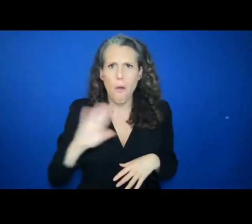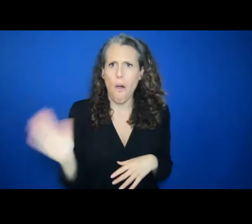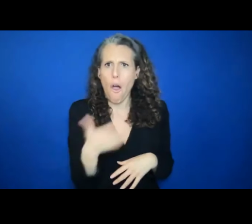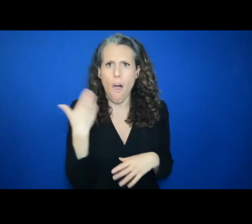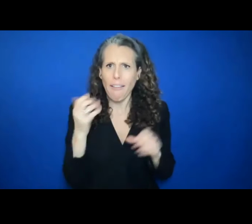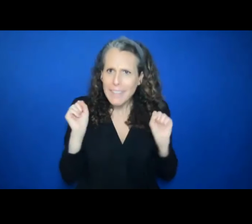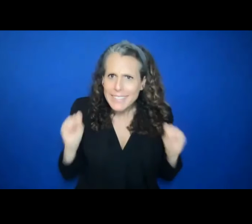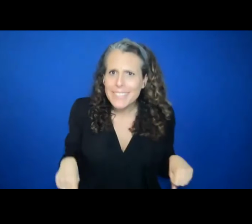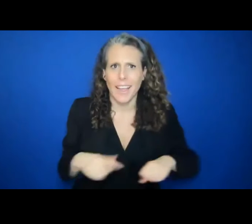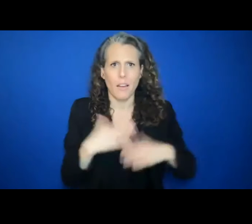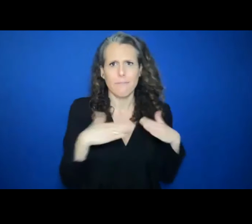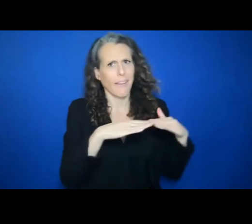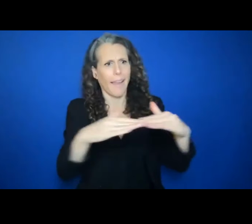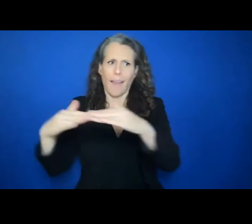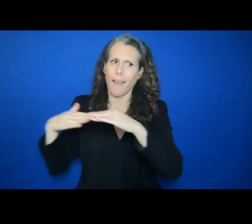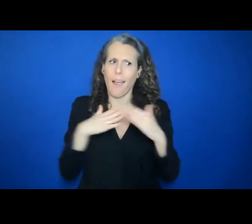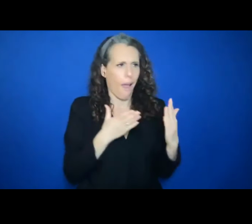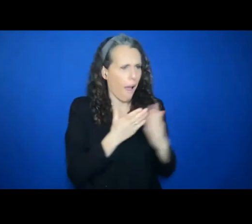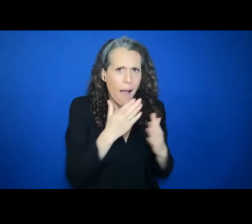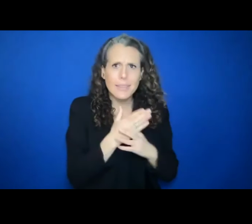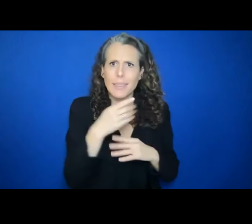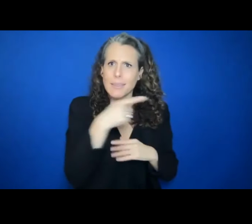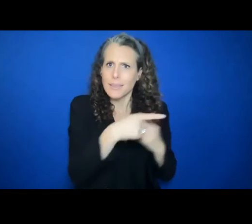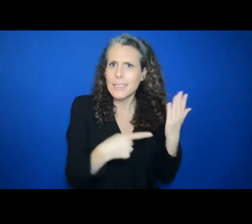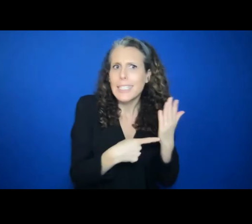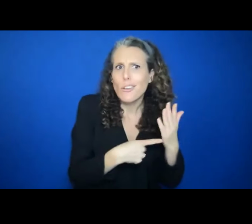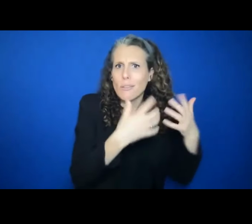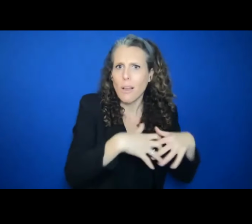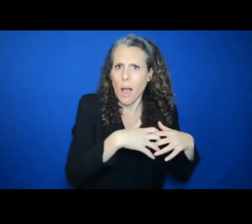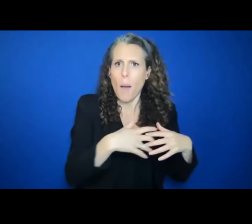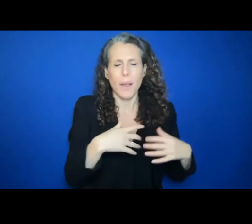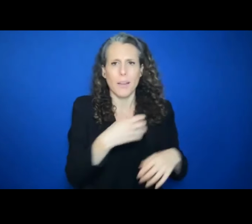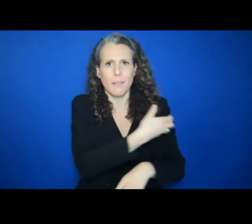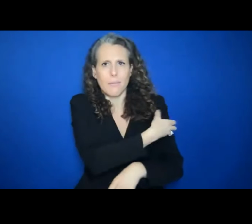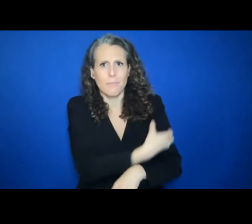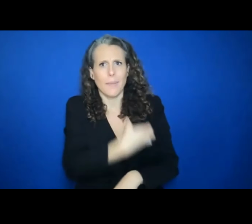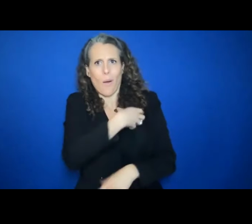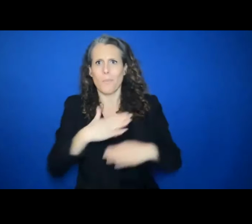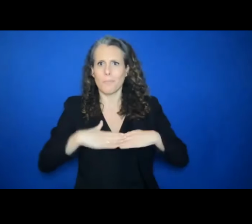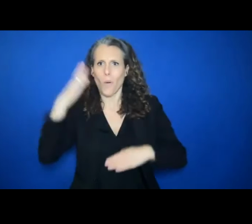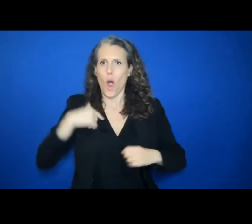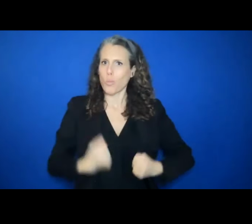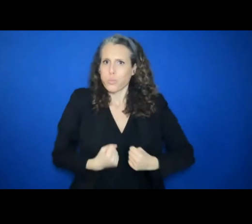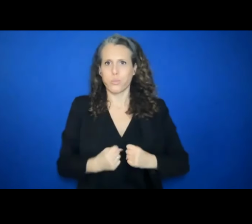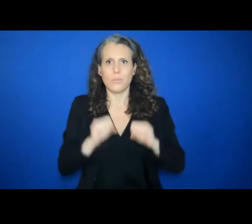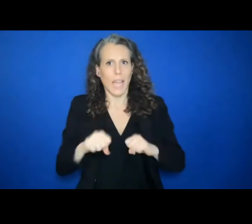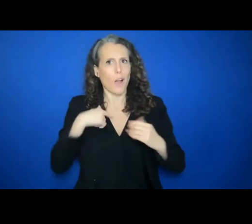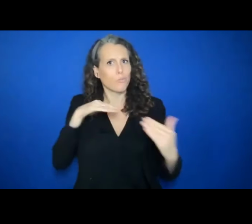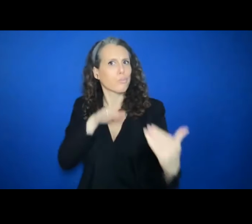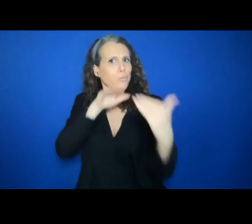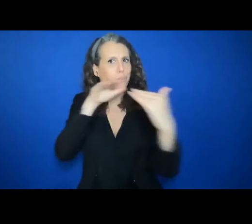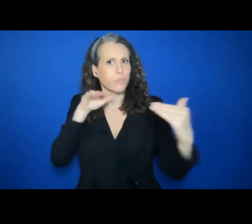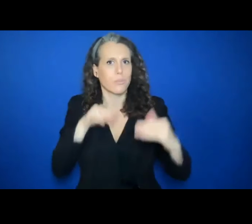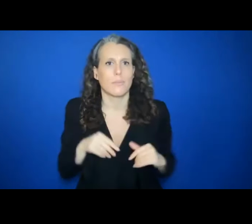to it, fair access to it, we can be empowered by it. Alex is talking about communication